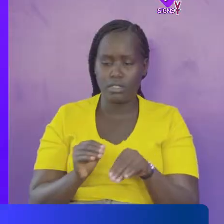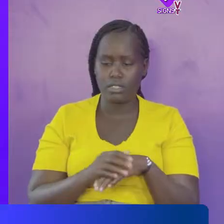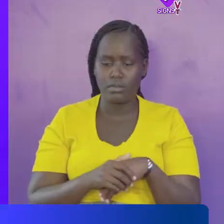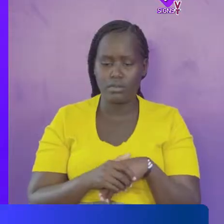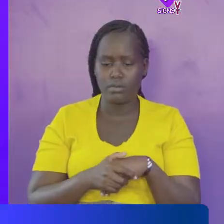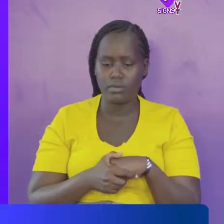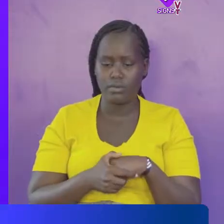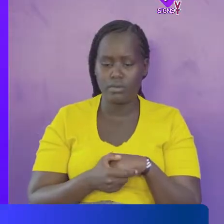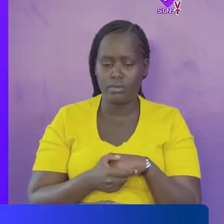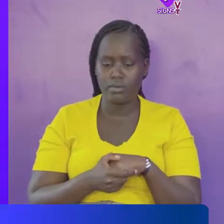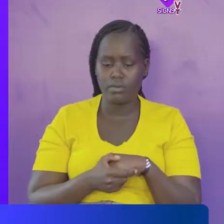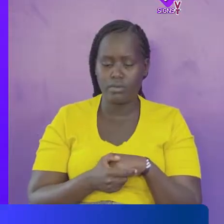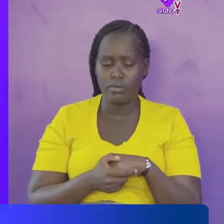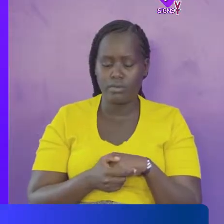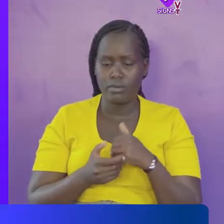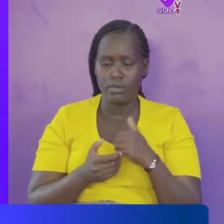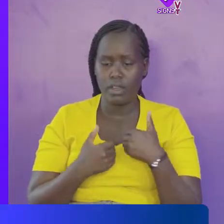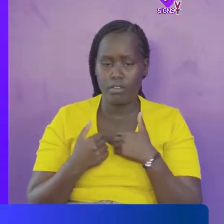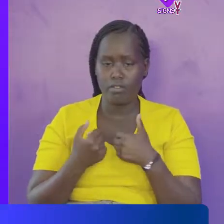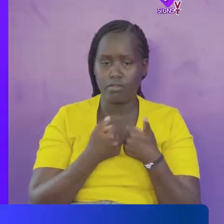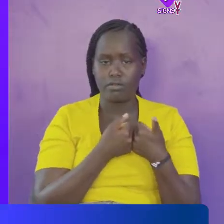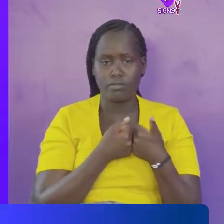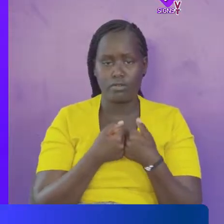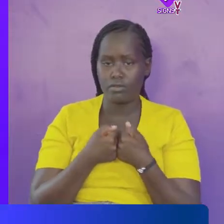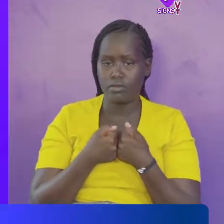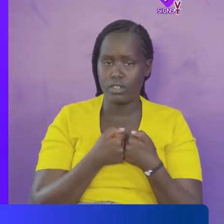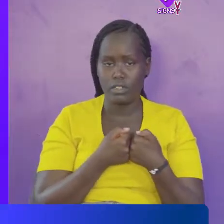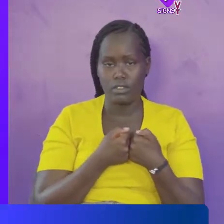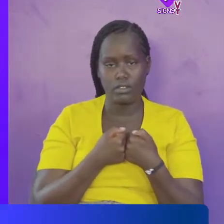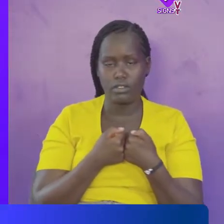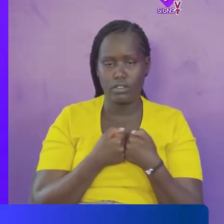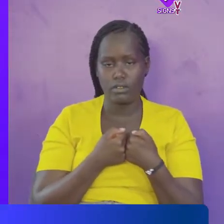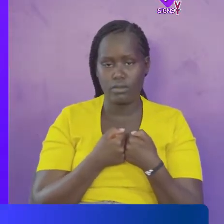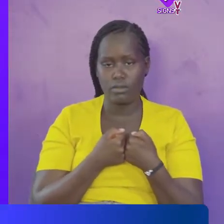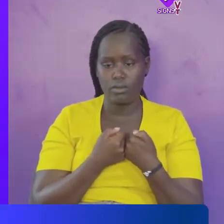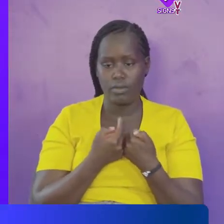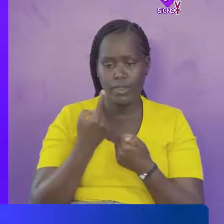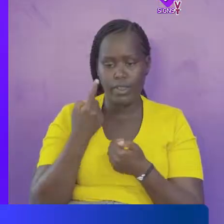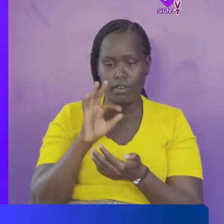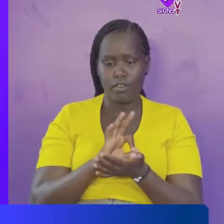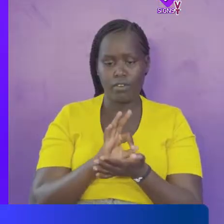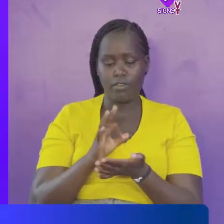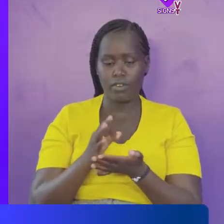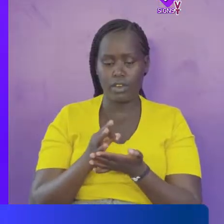have more challenges than just funding.